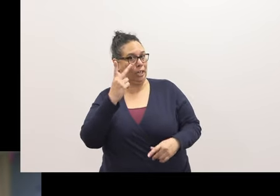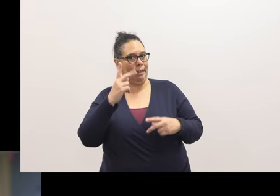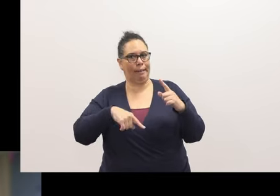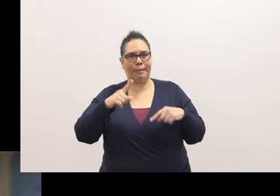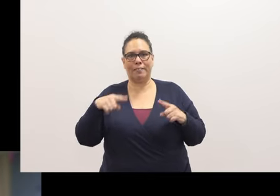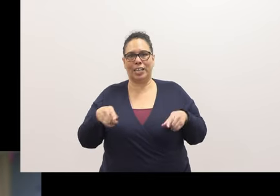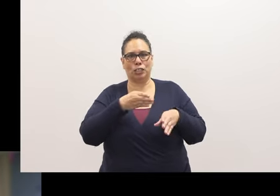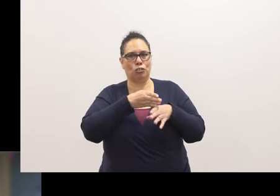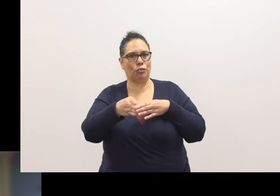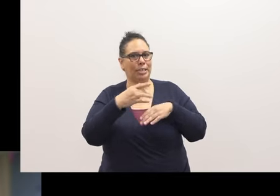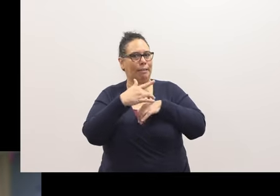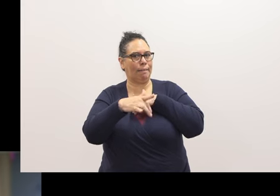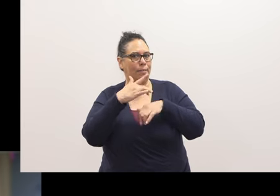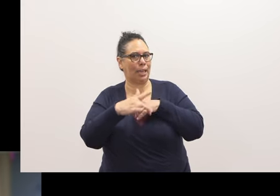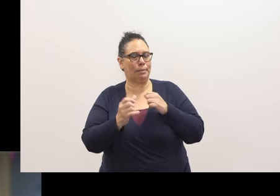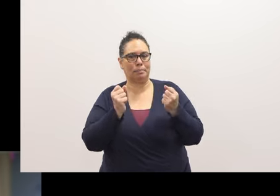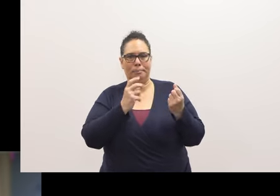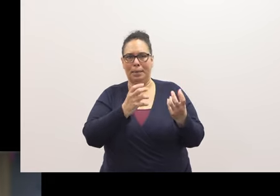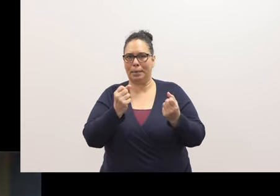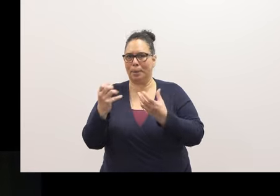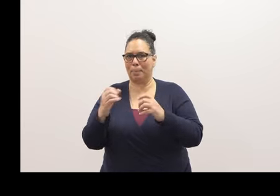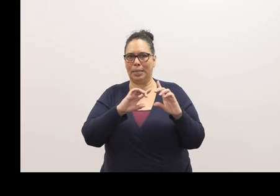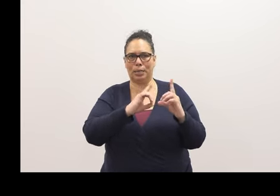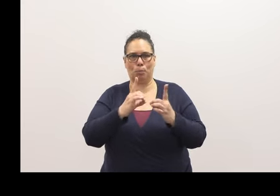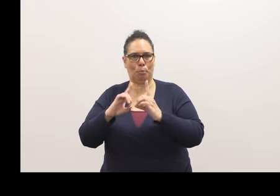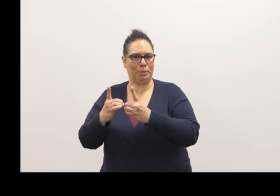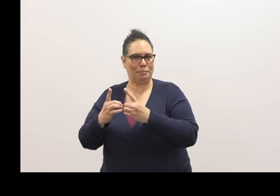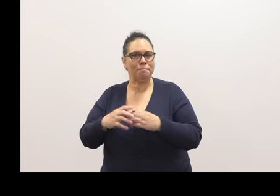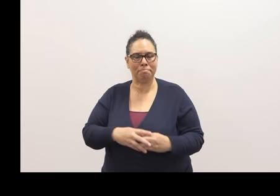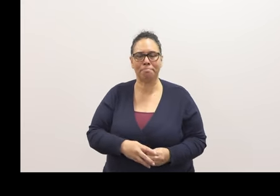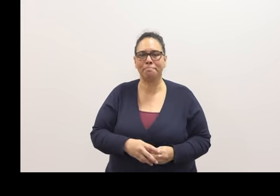careers available across multiple departments.